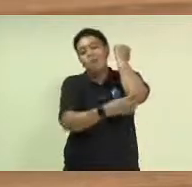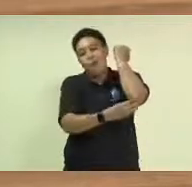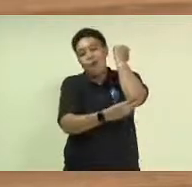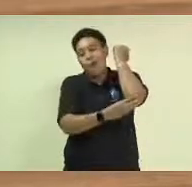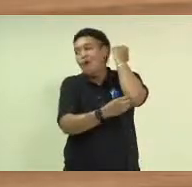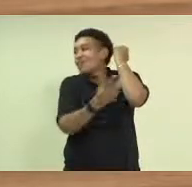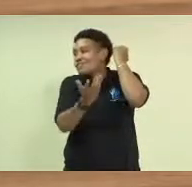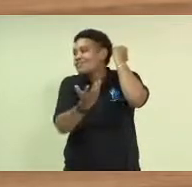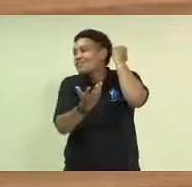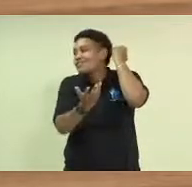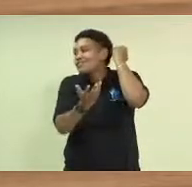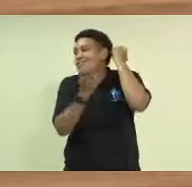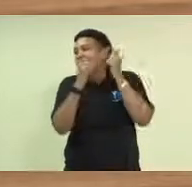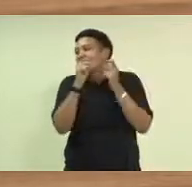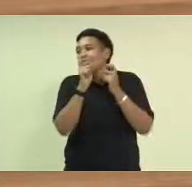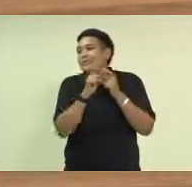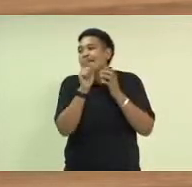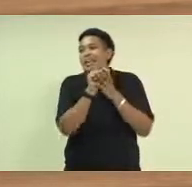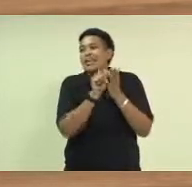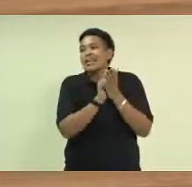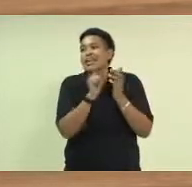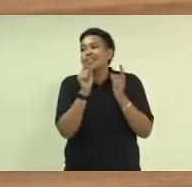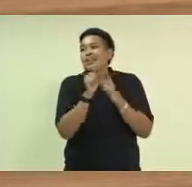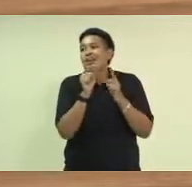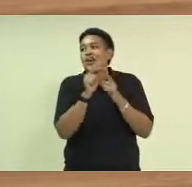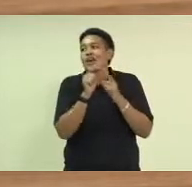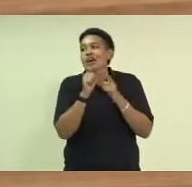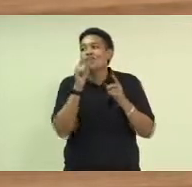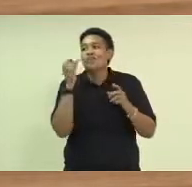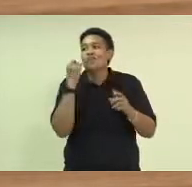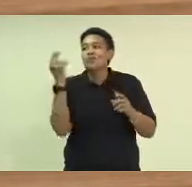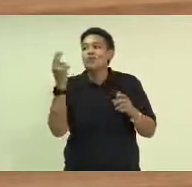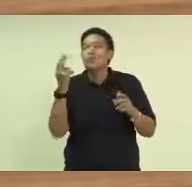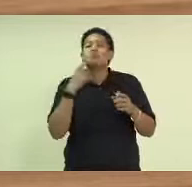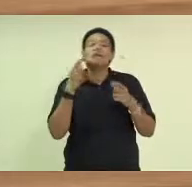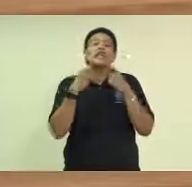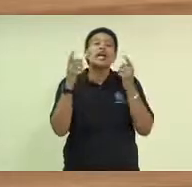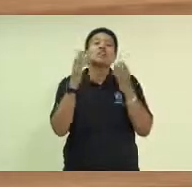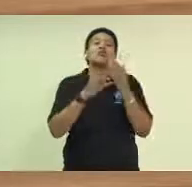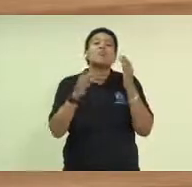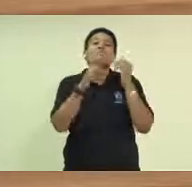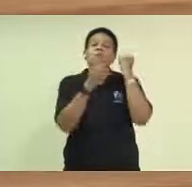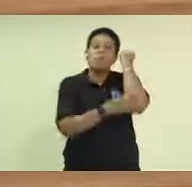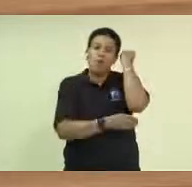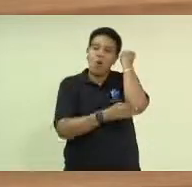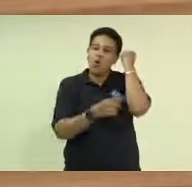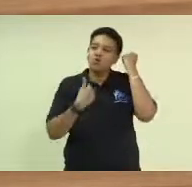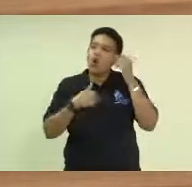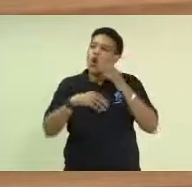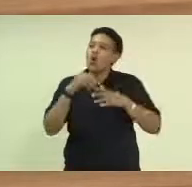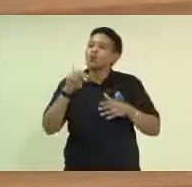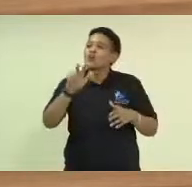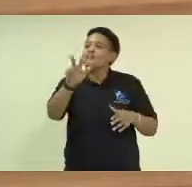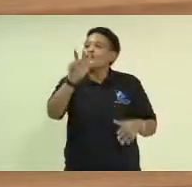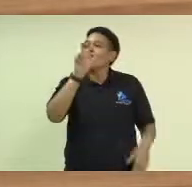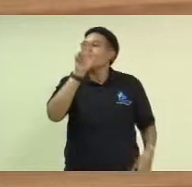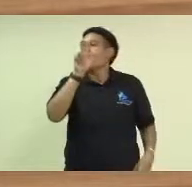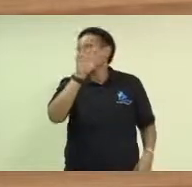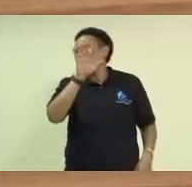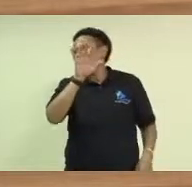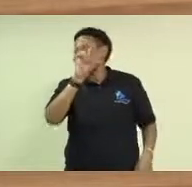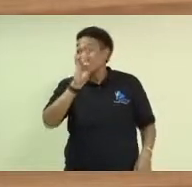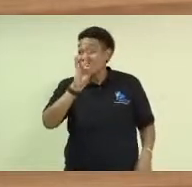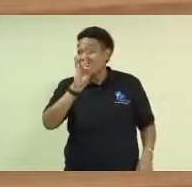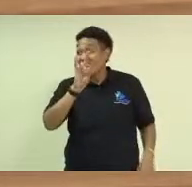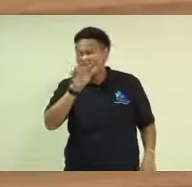There's a particular legal term that is missing me now. So we had moved of the